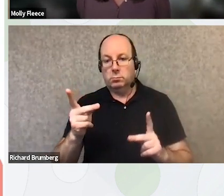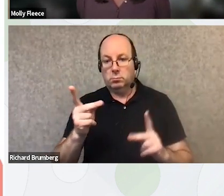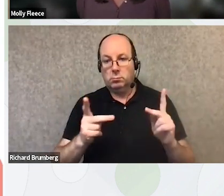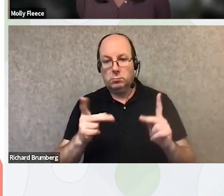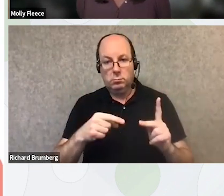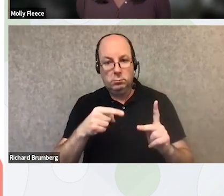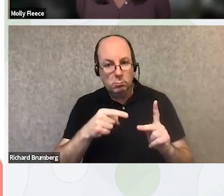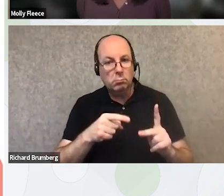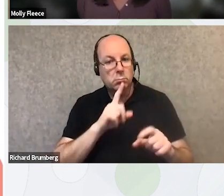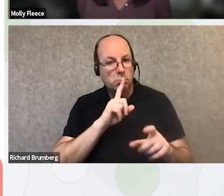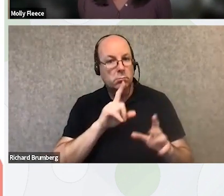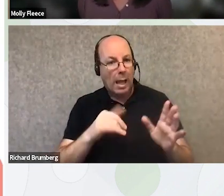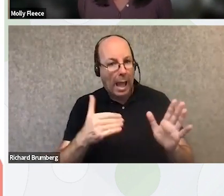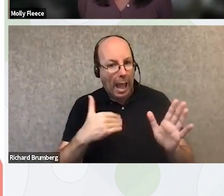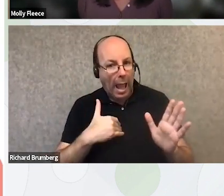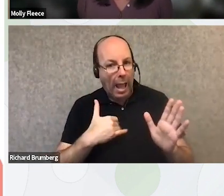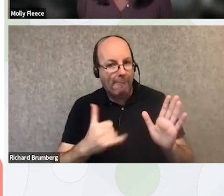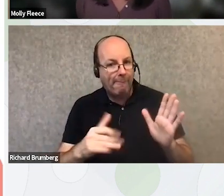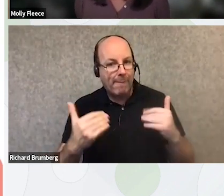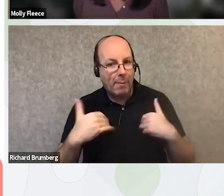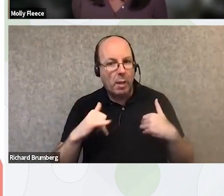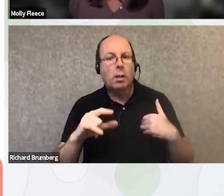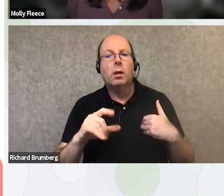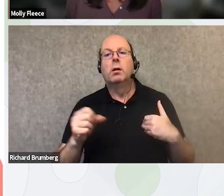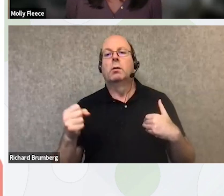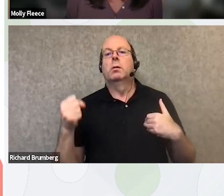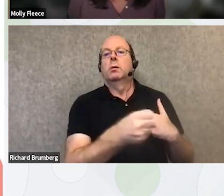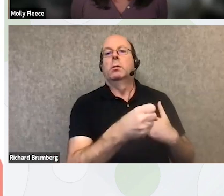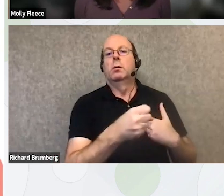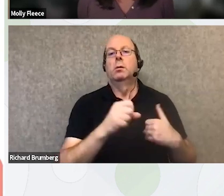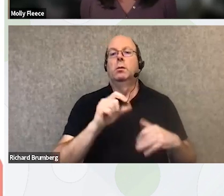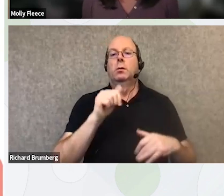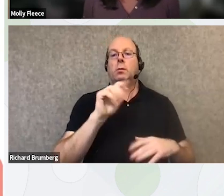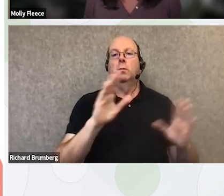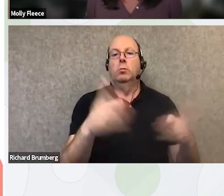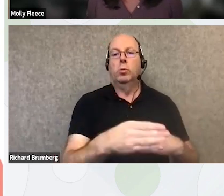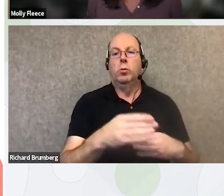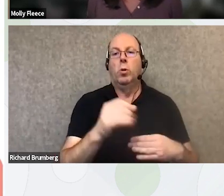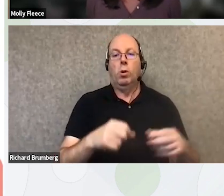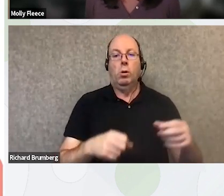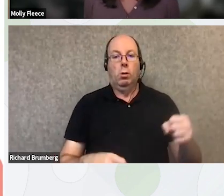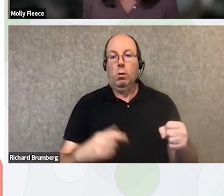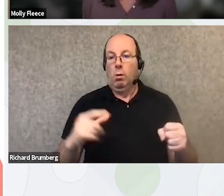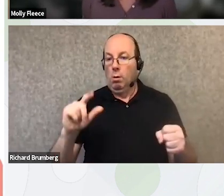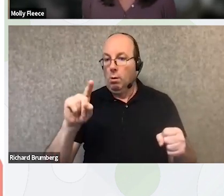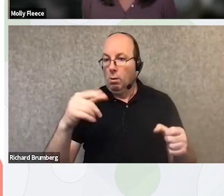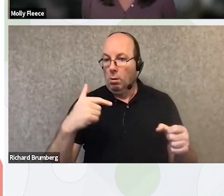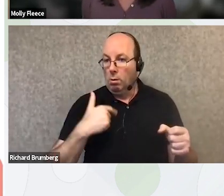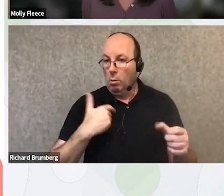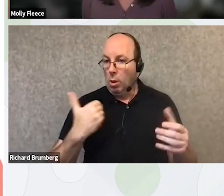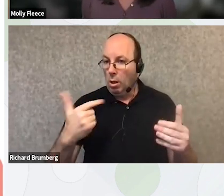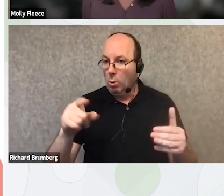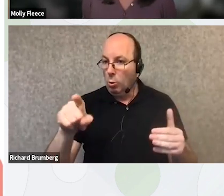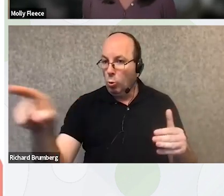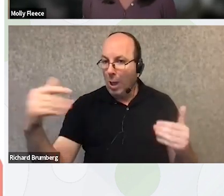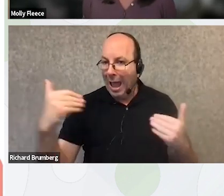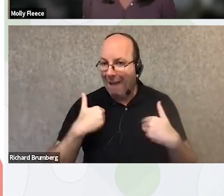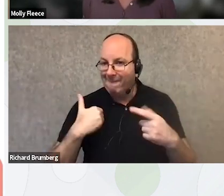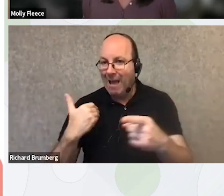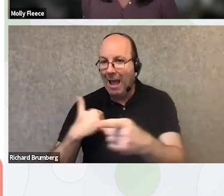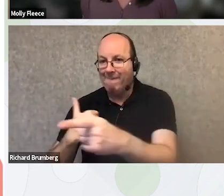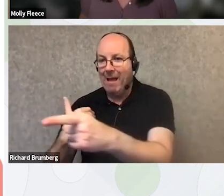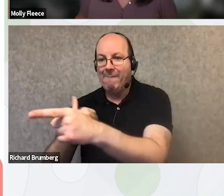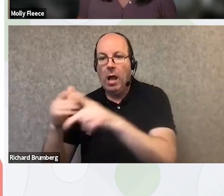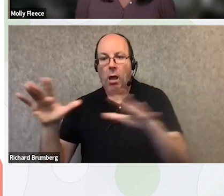infections, important to remember to keep them in a single room if available, or to cohort with others who have the same respiratory